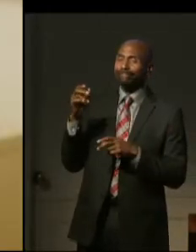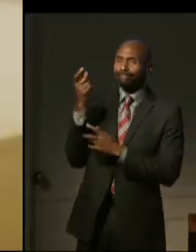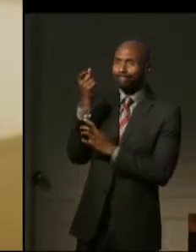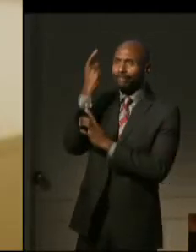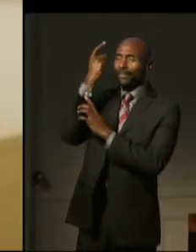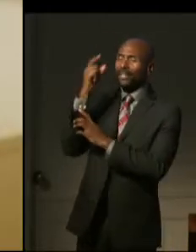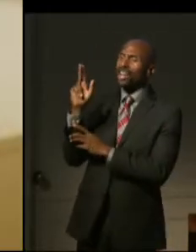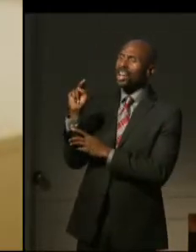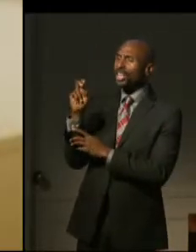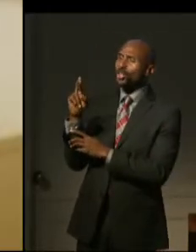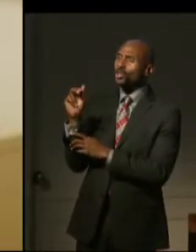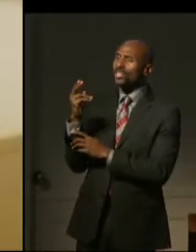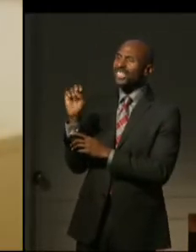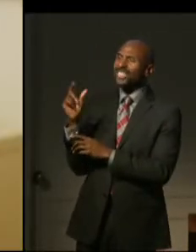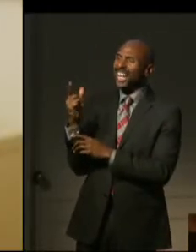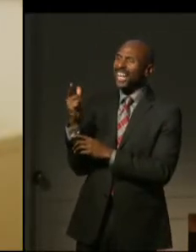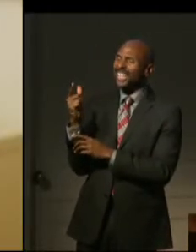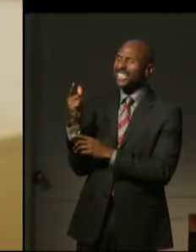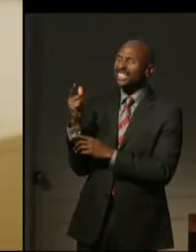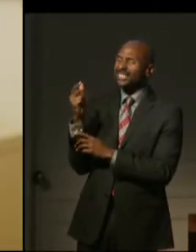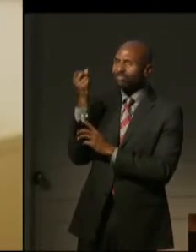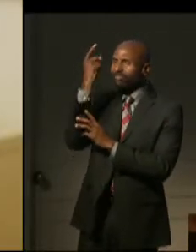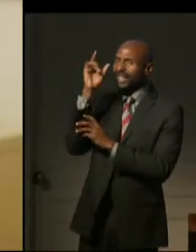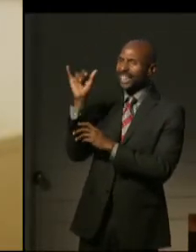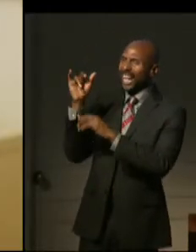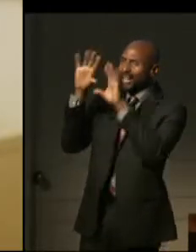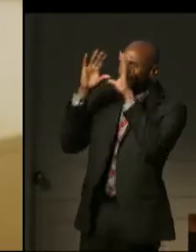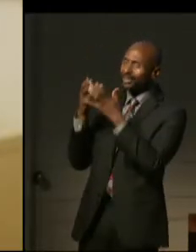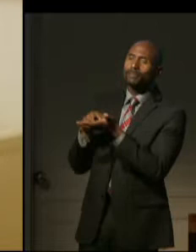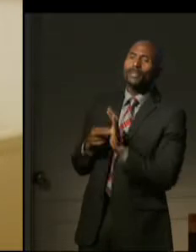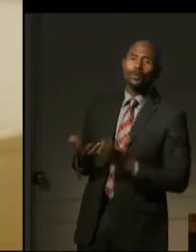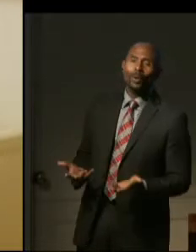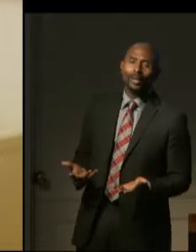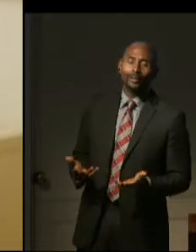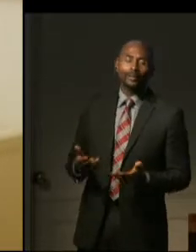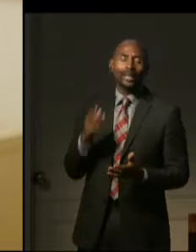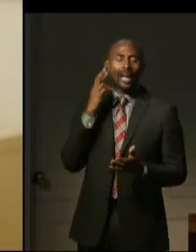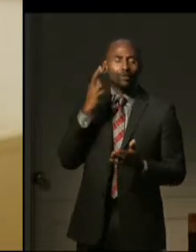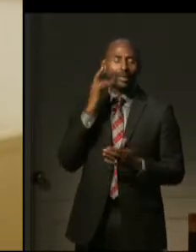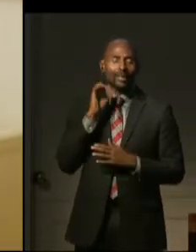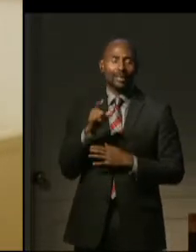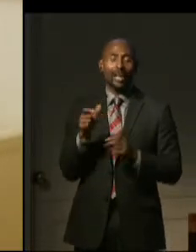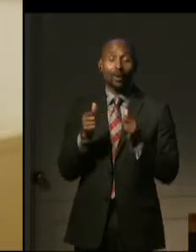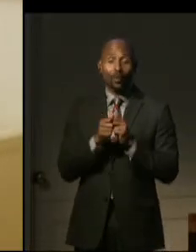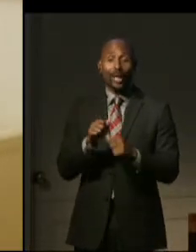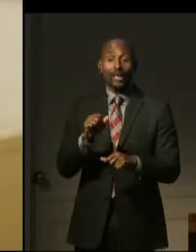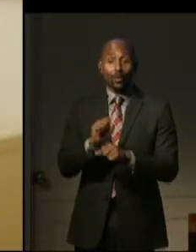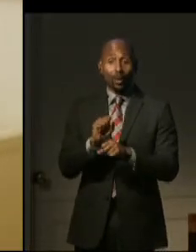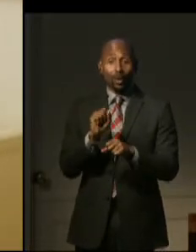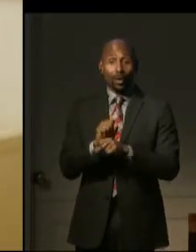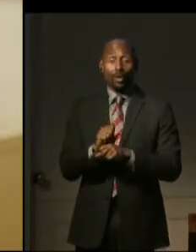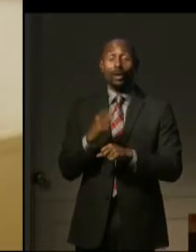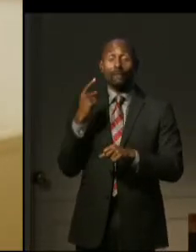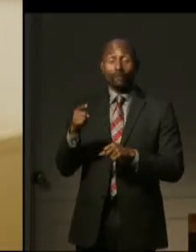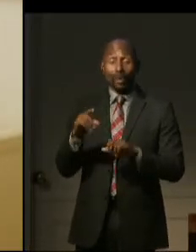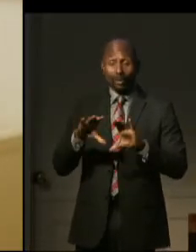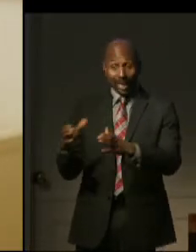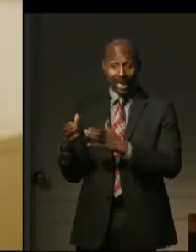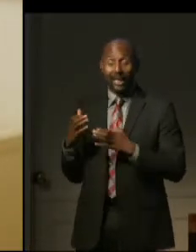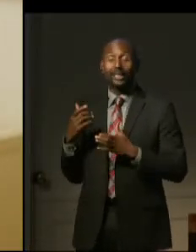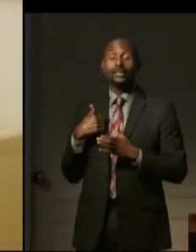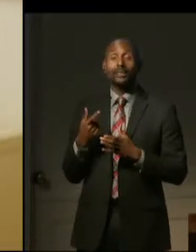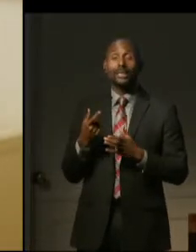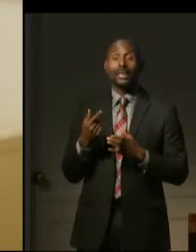that in times in my classroom, we were more focused on maybe completion of work and delivery of content rather than developing a deep